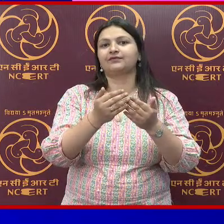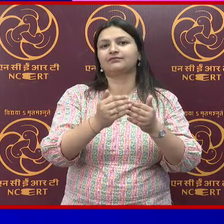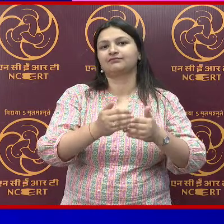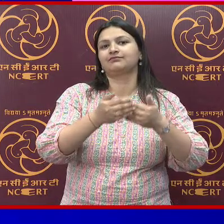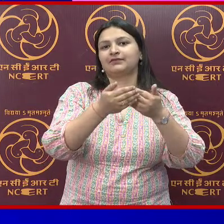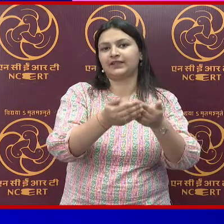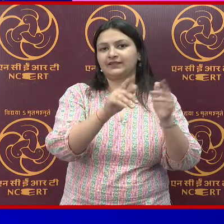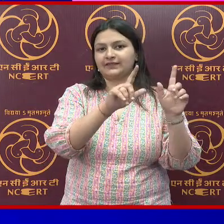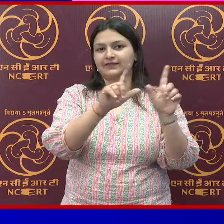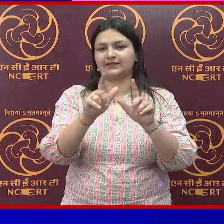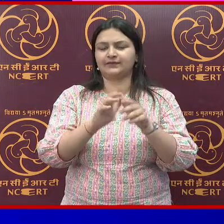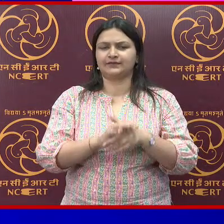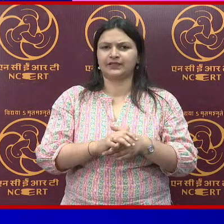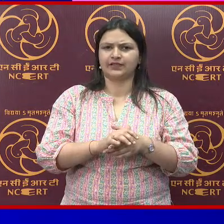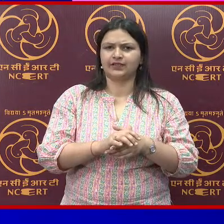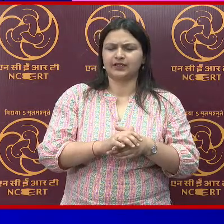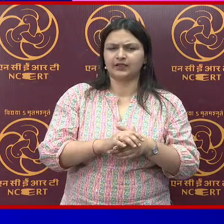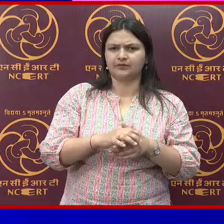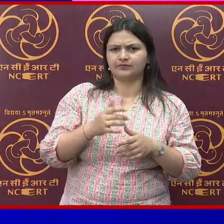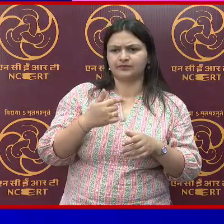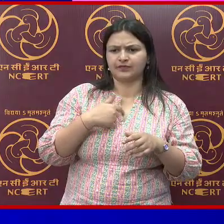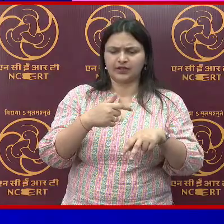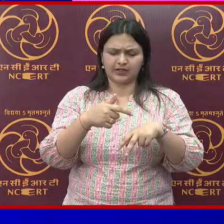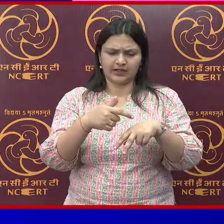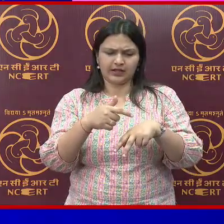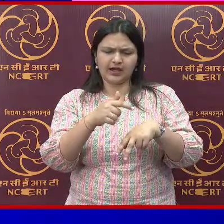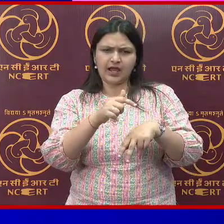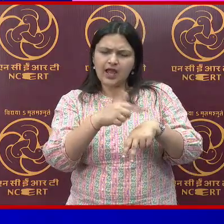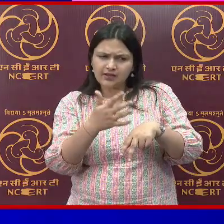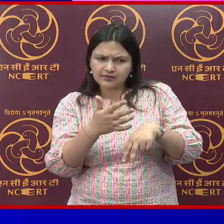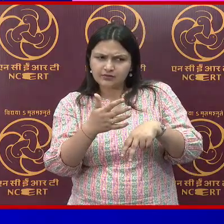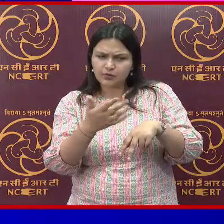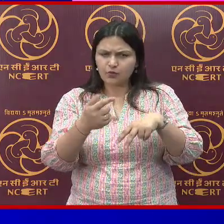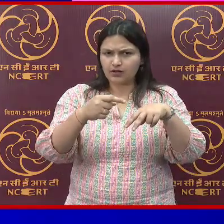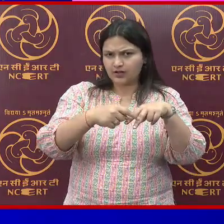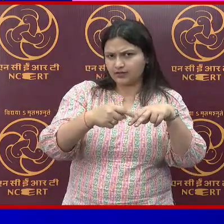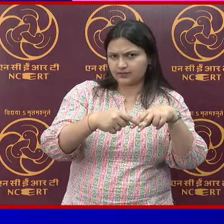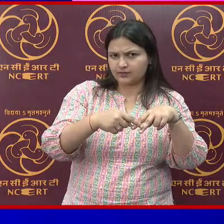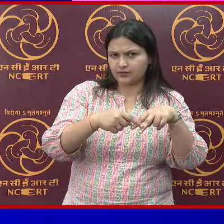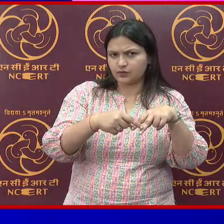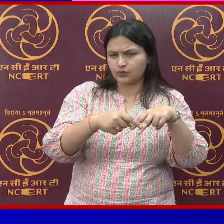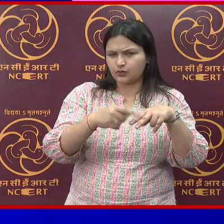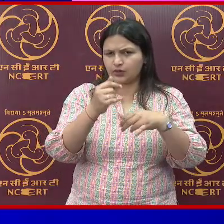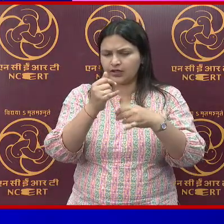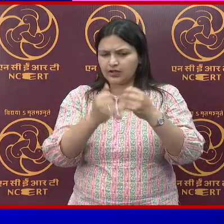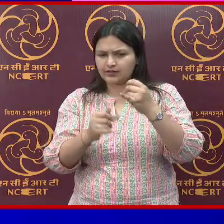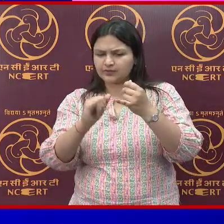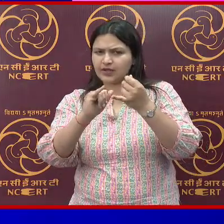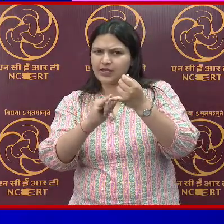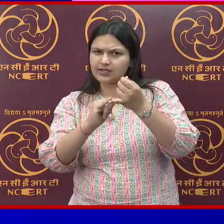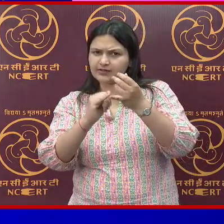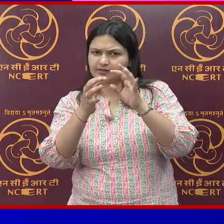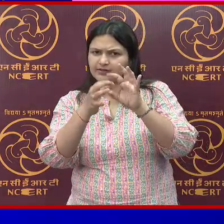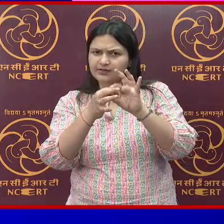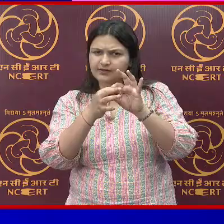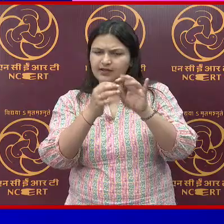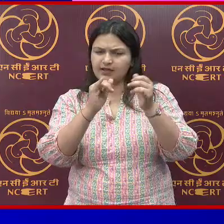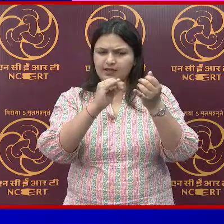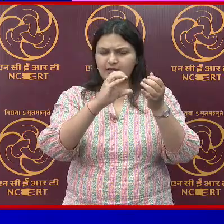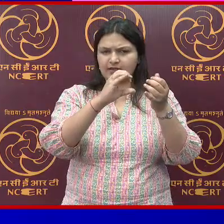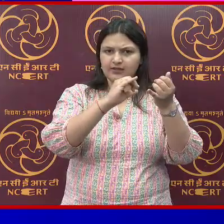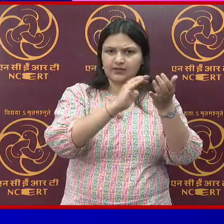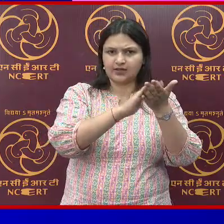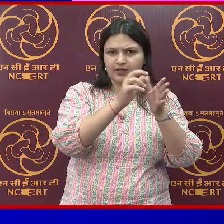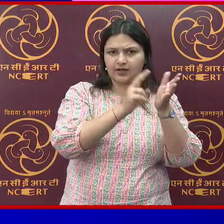move to the next But one. somehow hands and legs, at the end the S is there. But the words they DS.